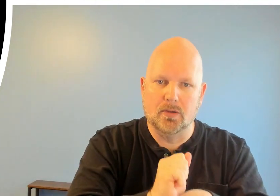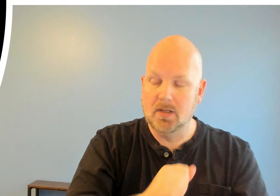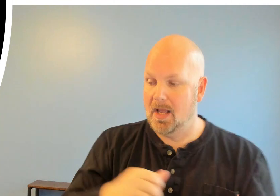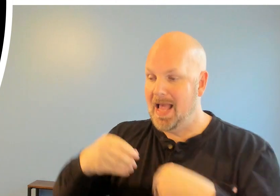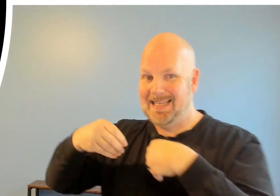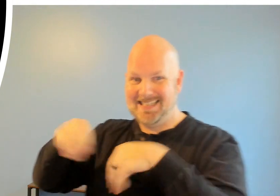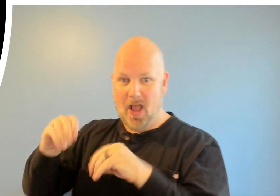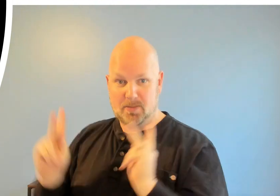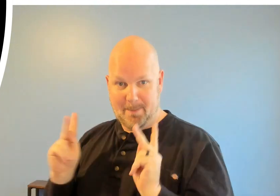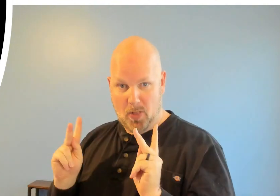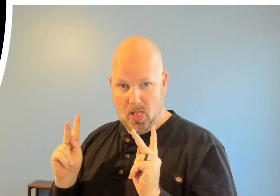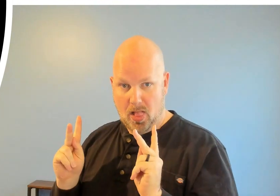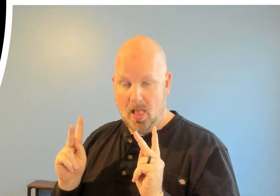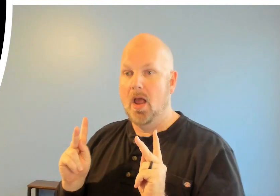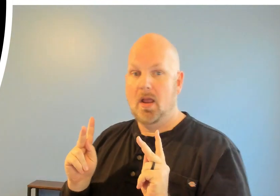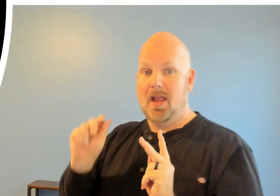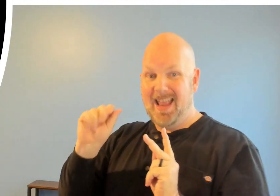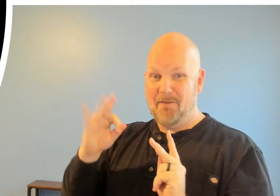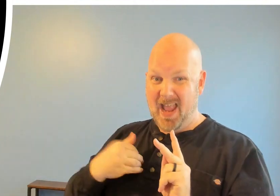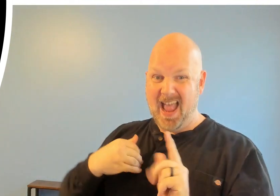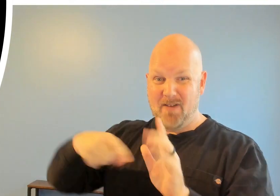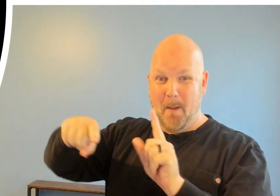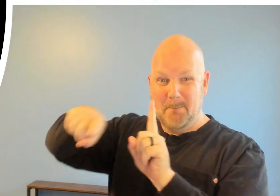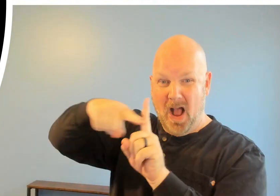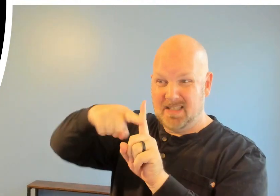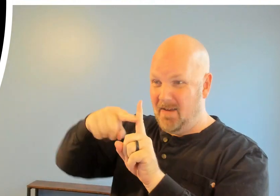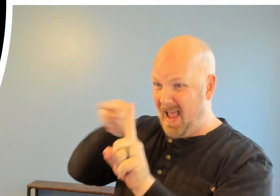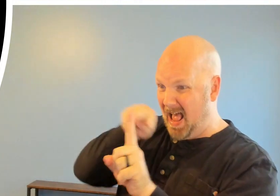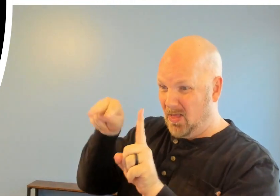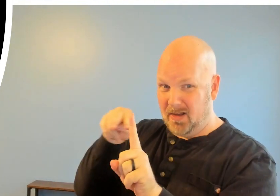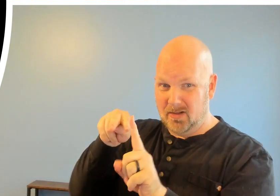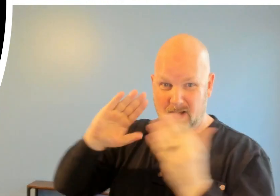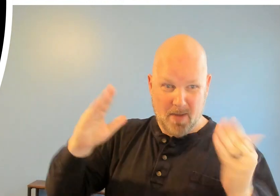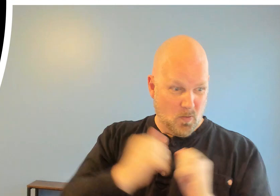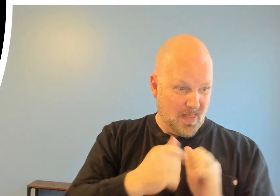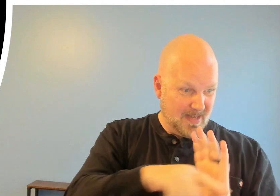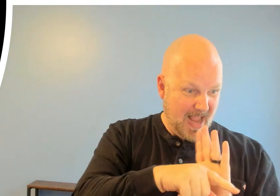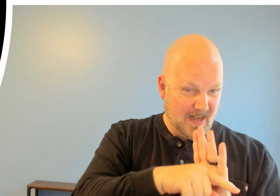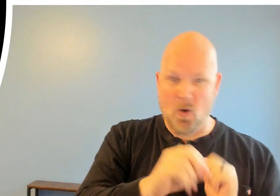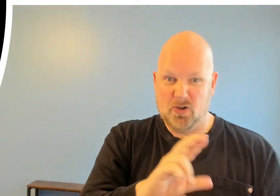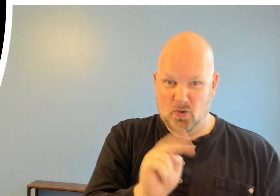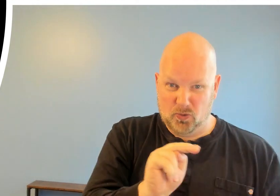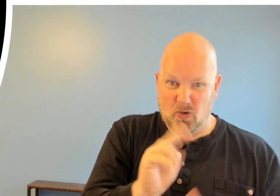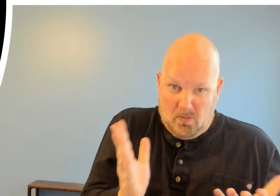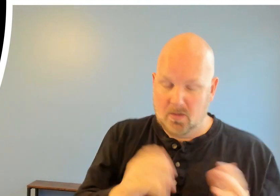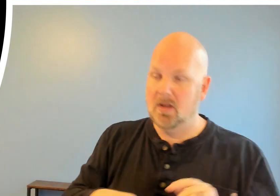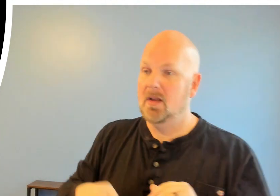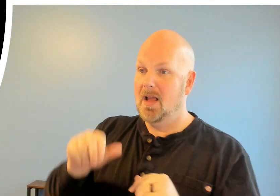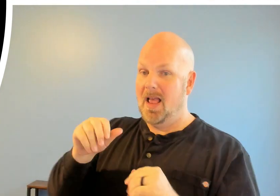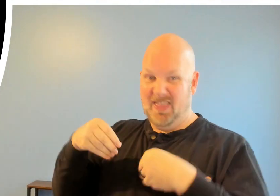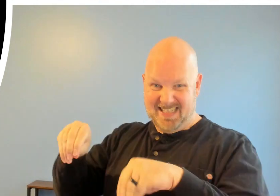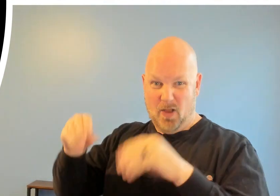sales department, sales people had, if they had a positive outlook versus a negative outlook, or even a neutral